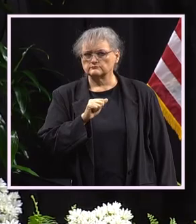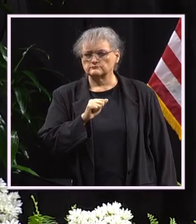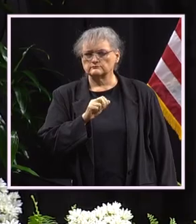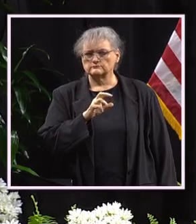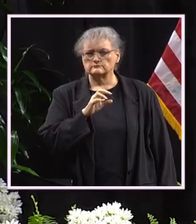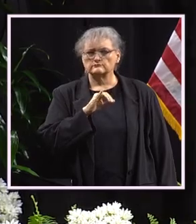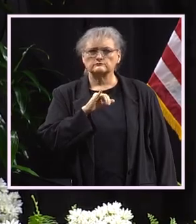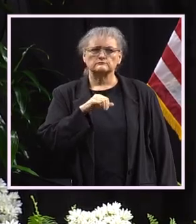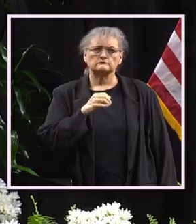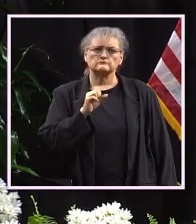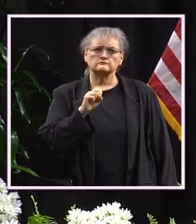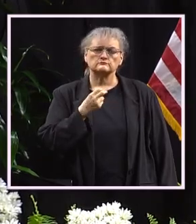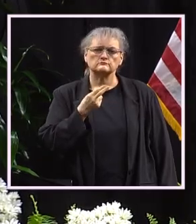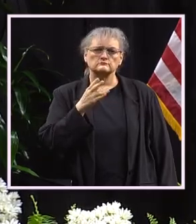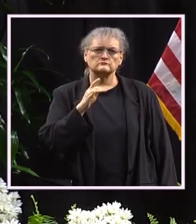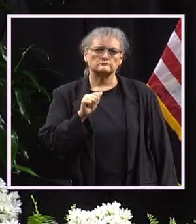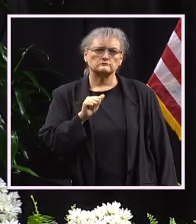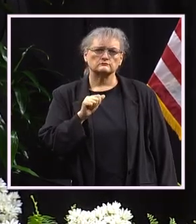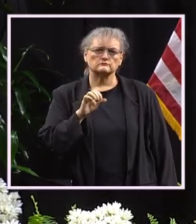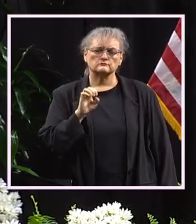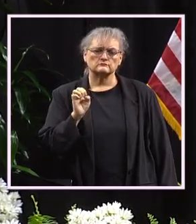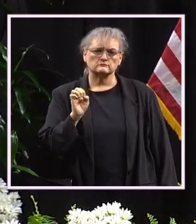Joshua Nicholas Espinosa.